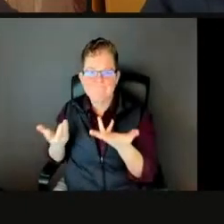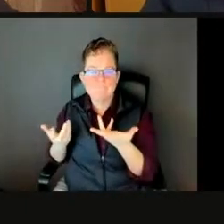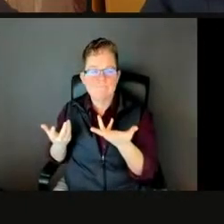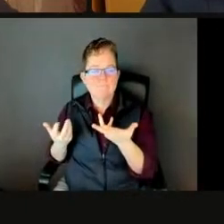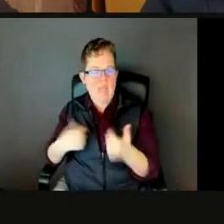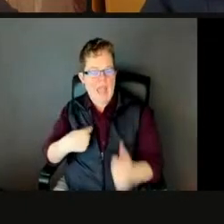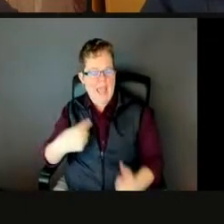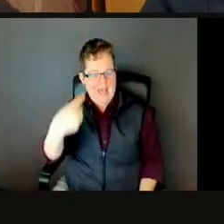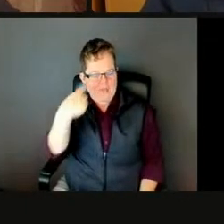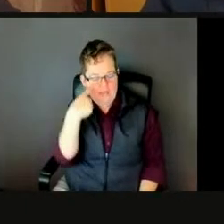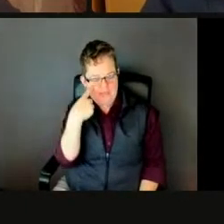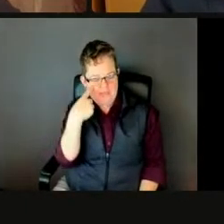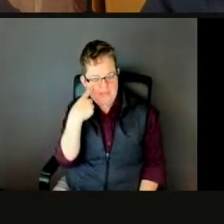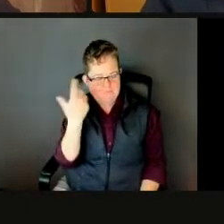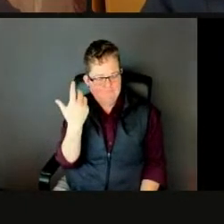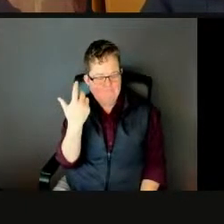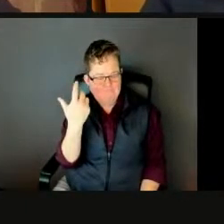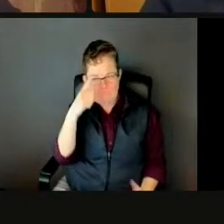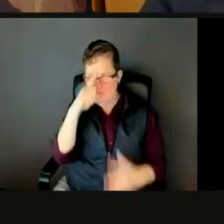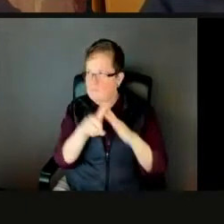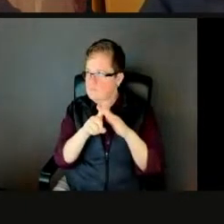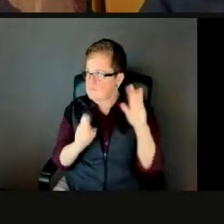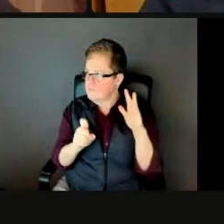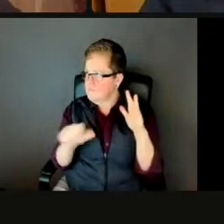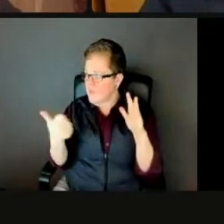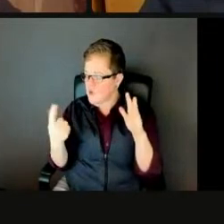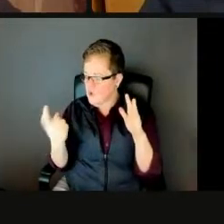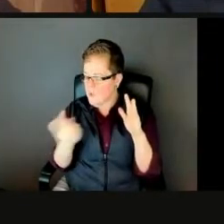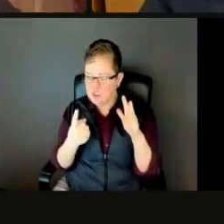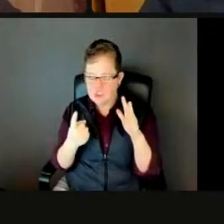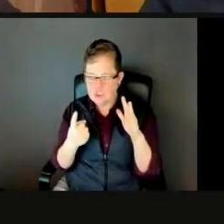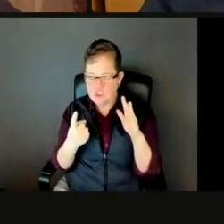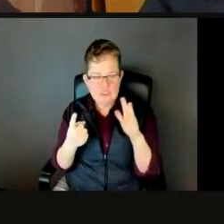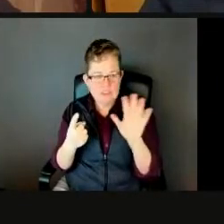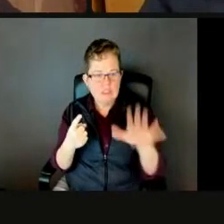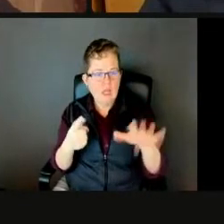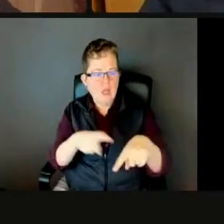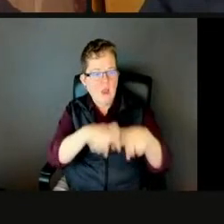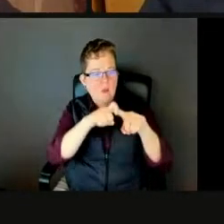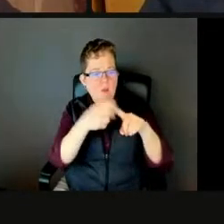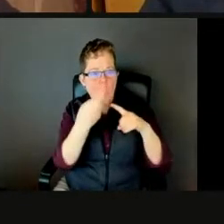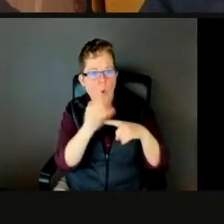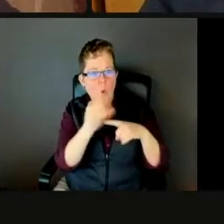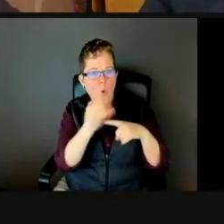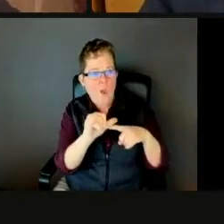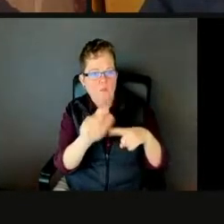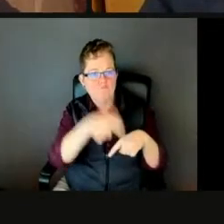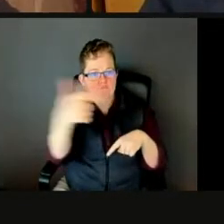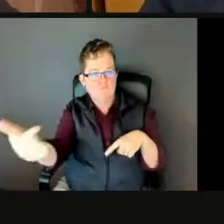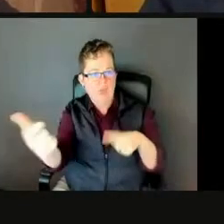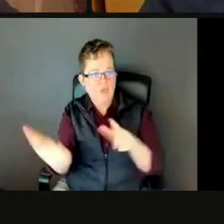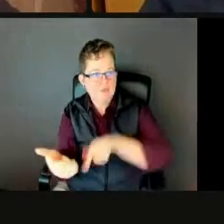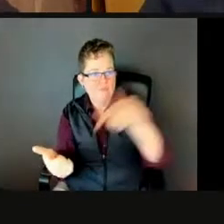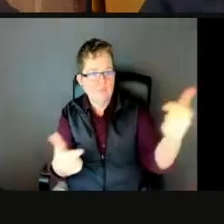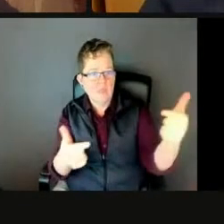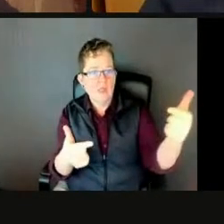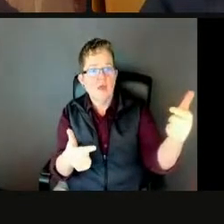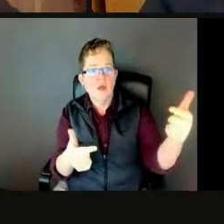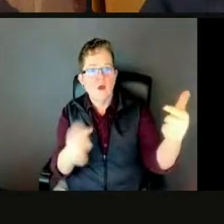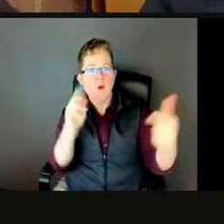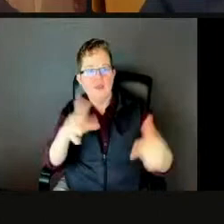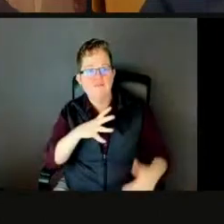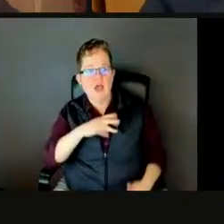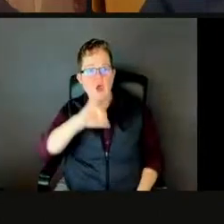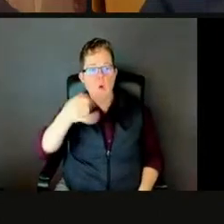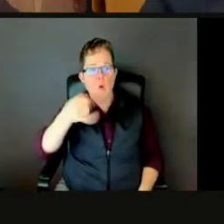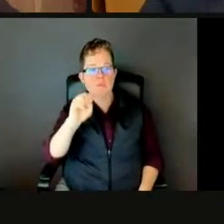I think I had another question. Hold that thought, Counselor, and I'll get to Counselor Gonzalez and then come back to you. Perfect. Thank you. Awesome.